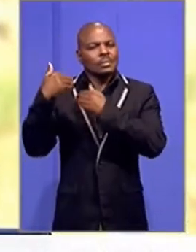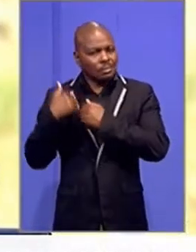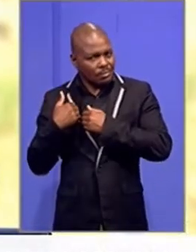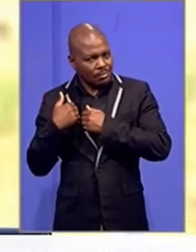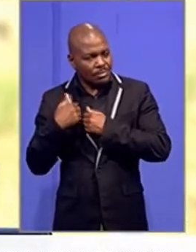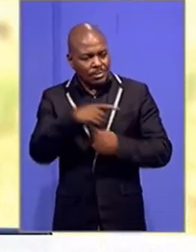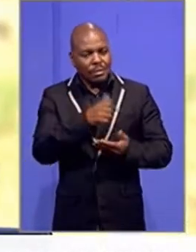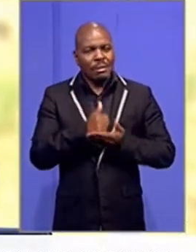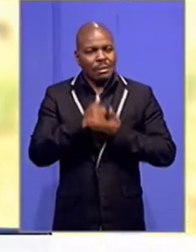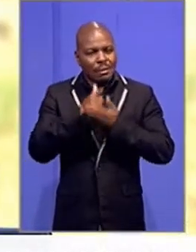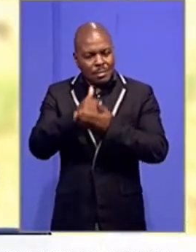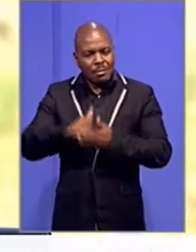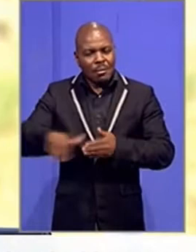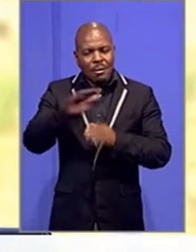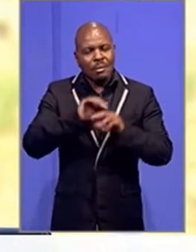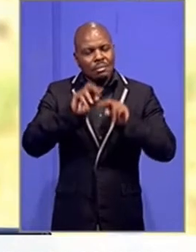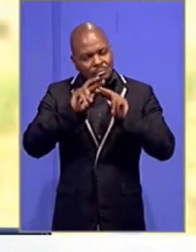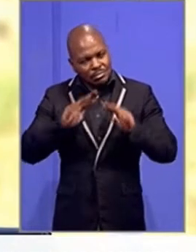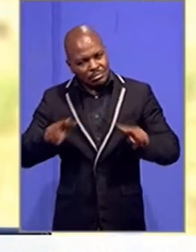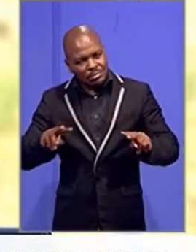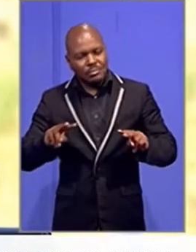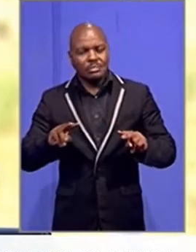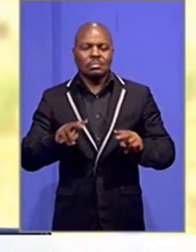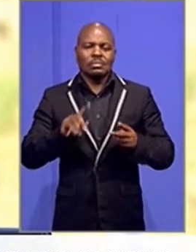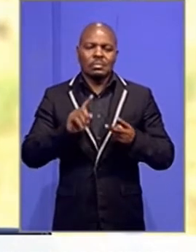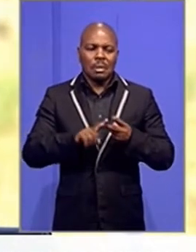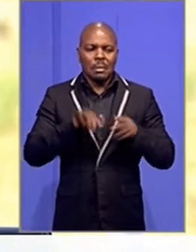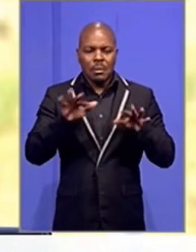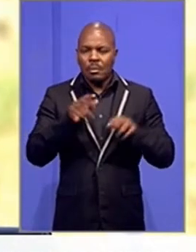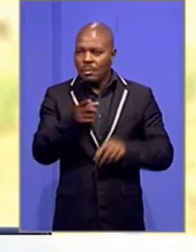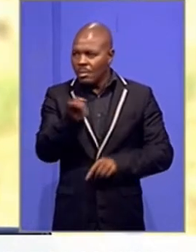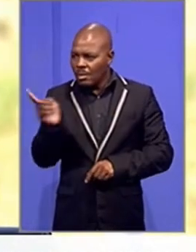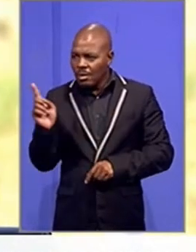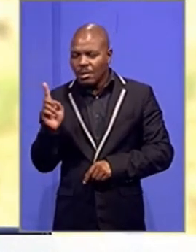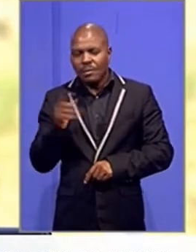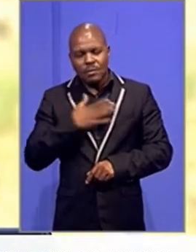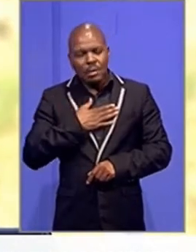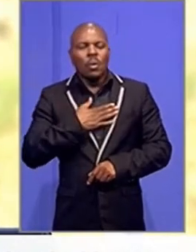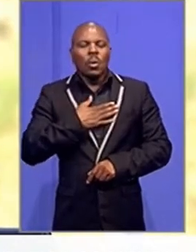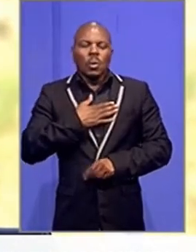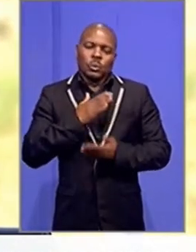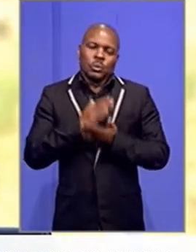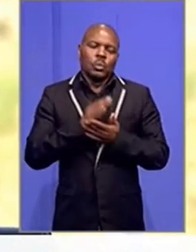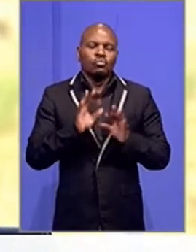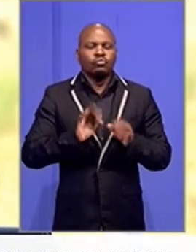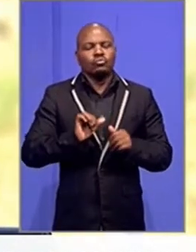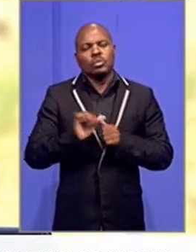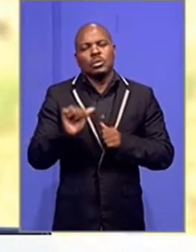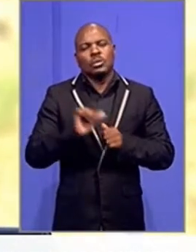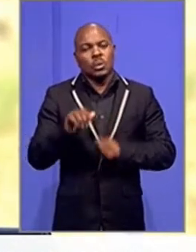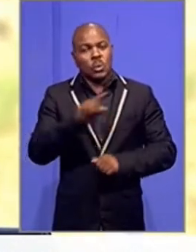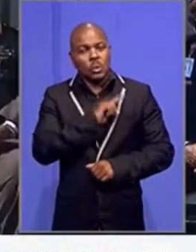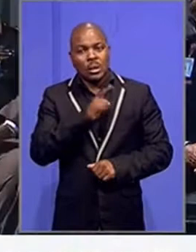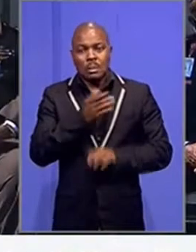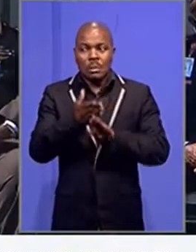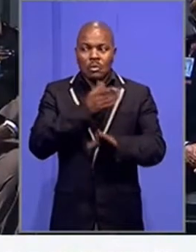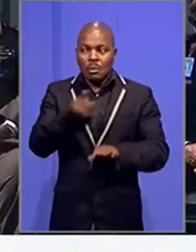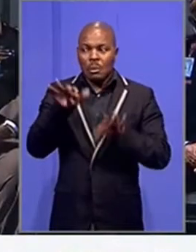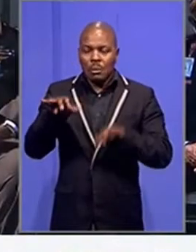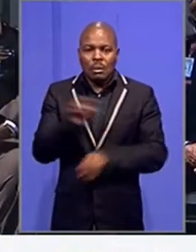calm, gave assurance at a time when many were